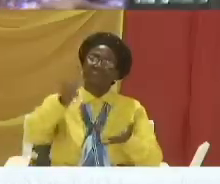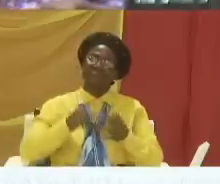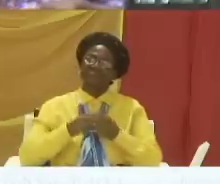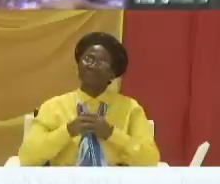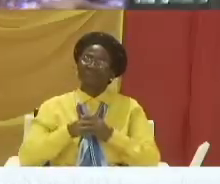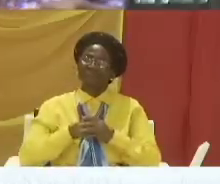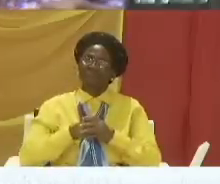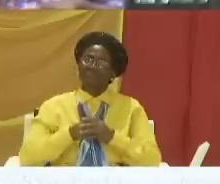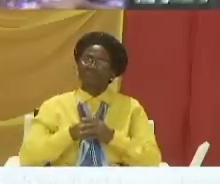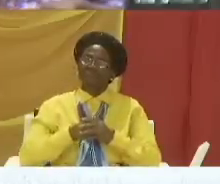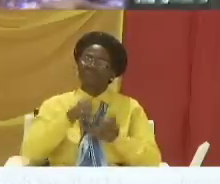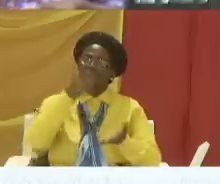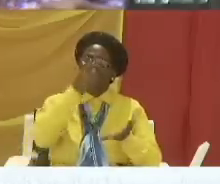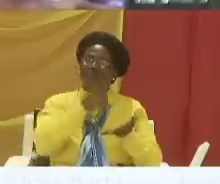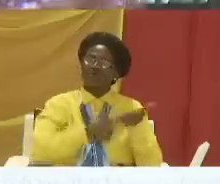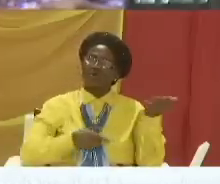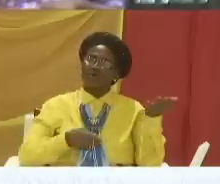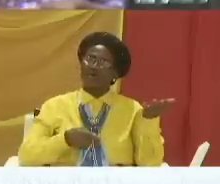What